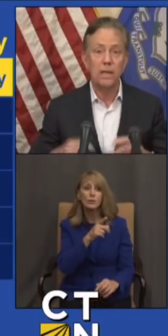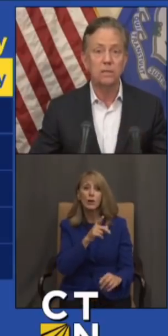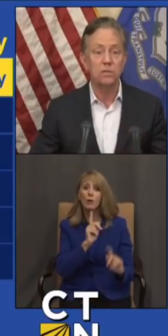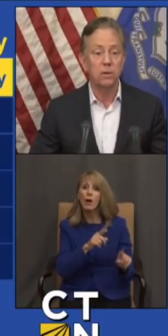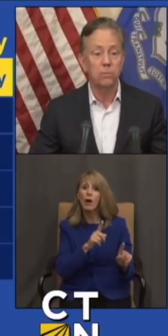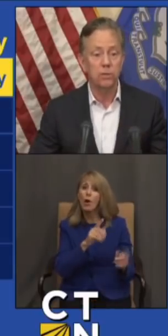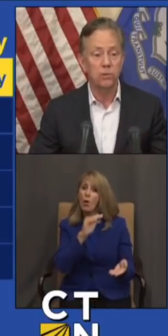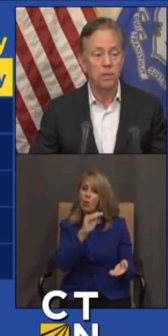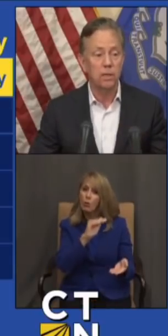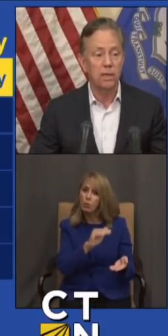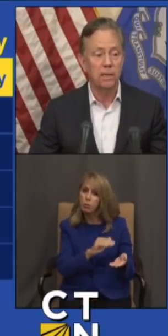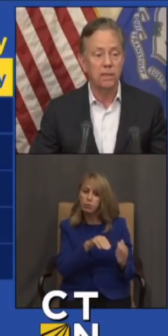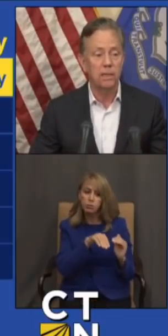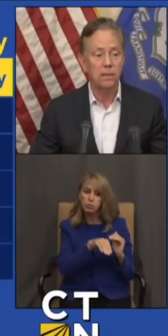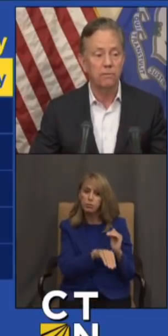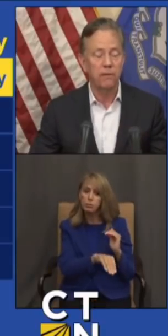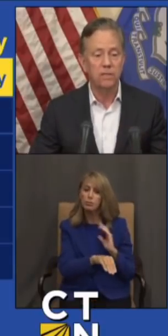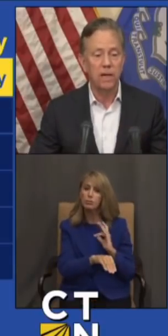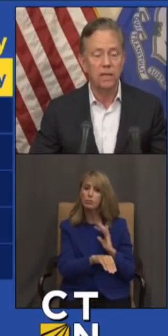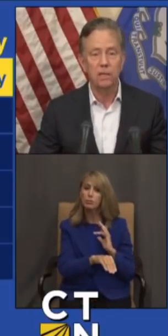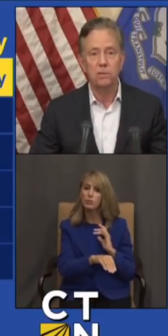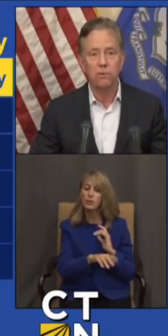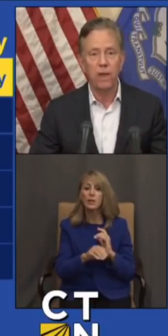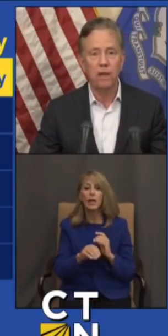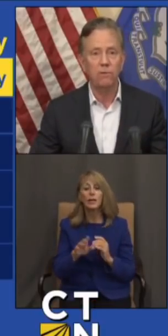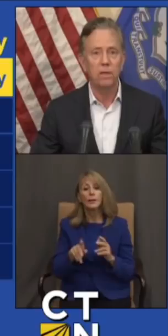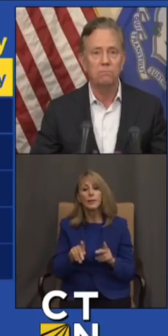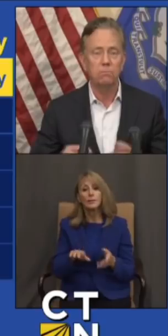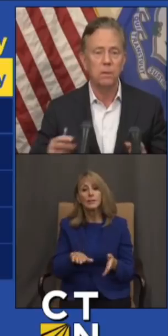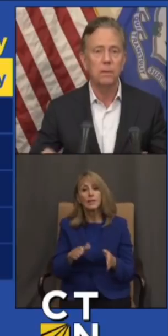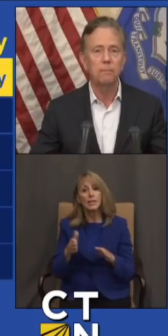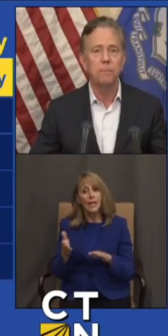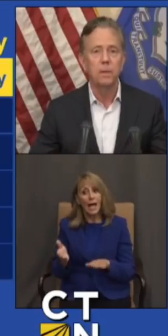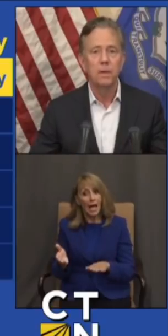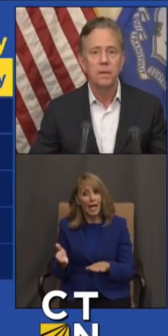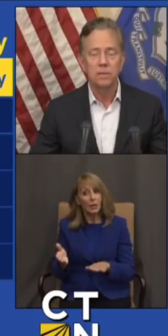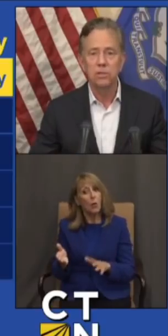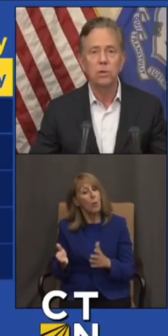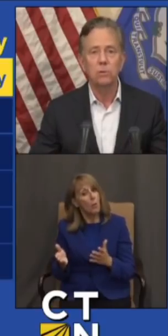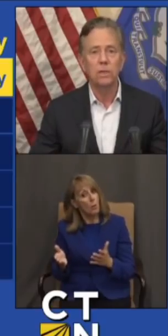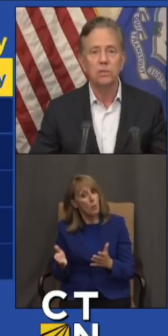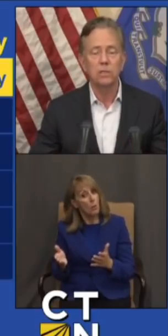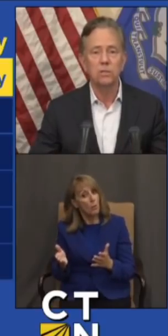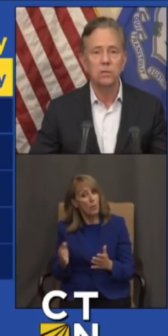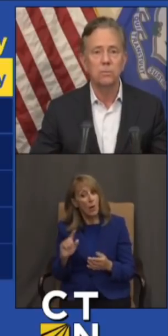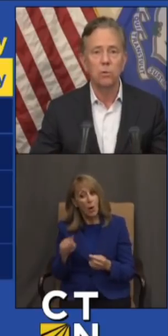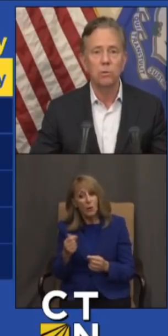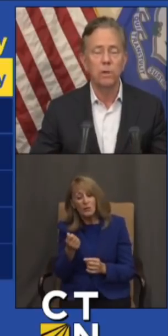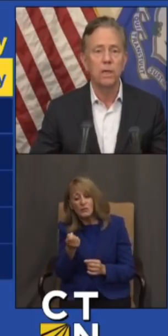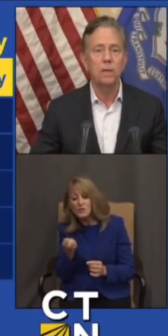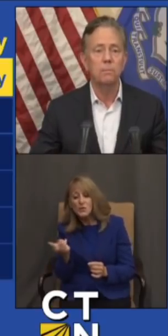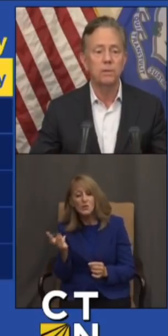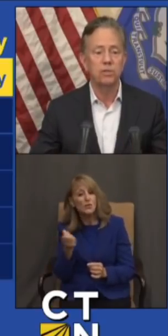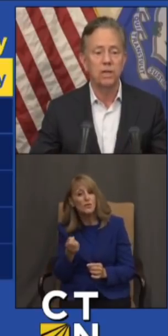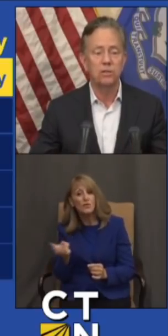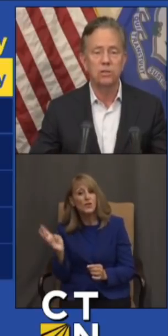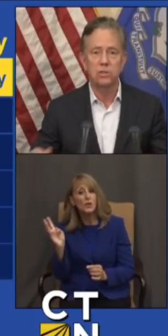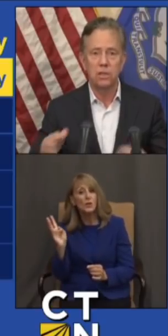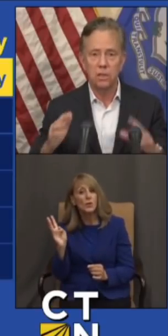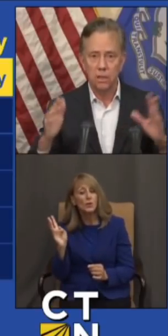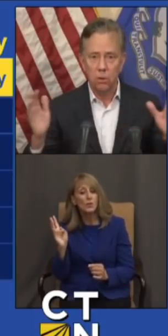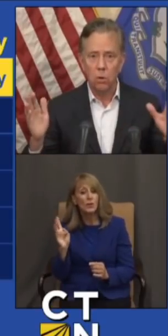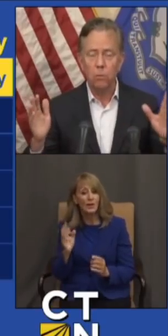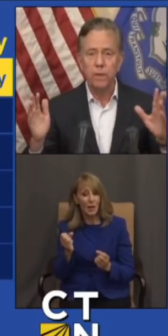know, that is something we trend a lot, and fatalities, thankfully, in single digits, more than we need, but 6